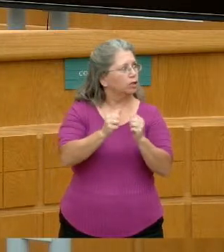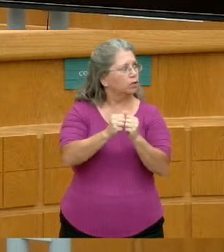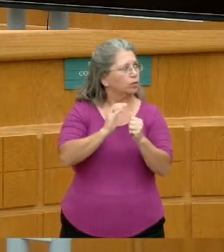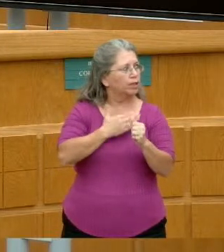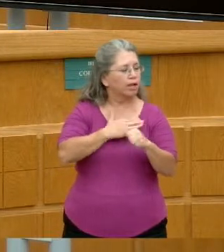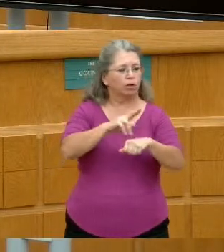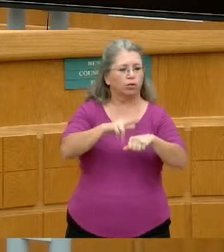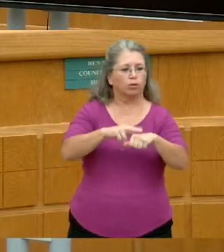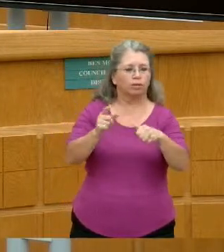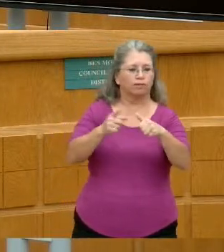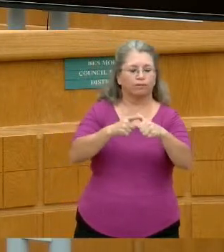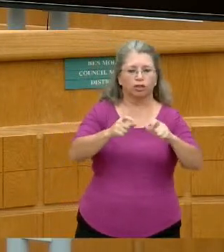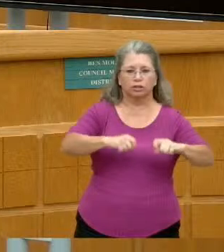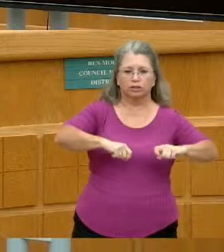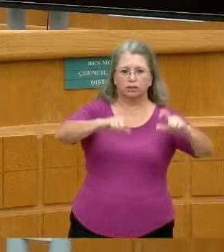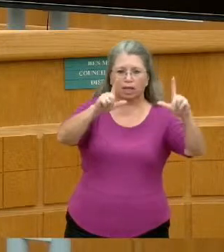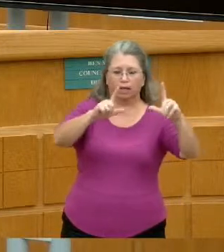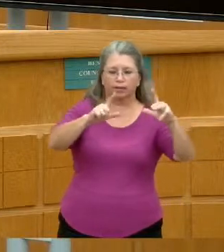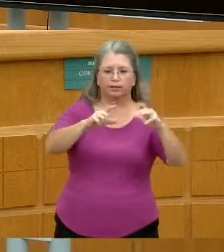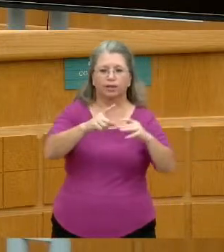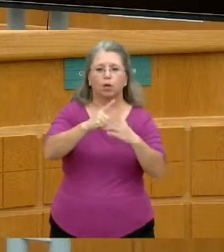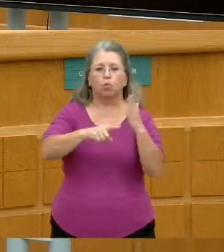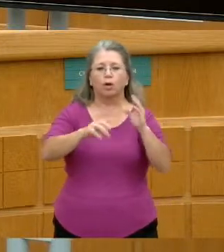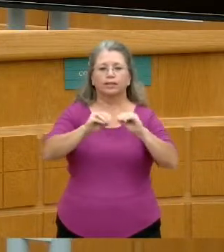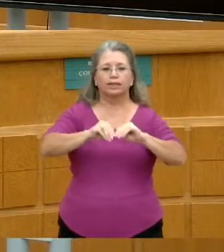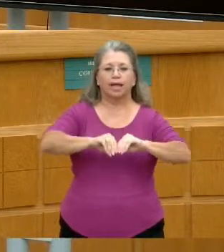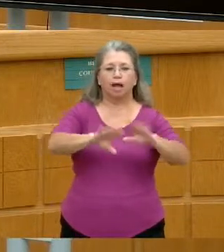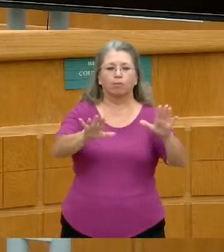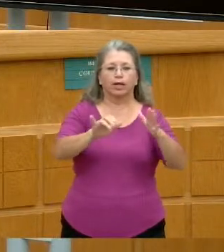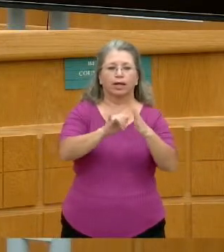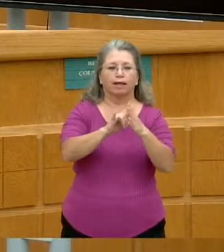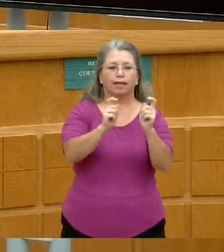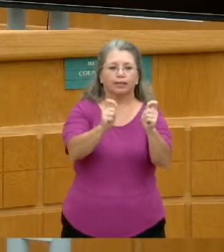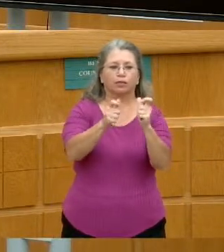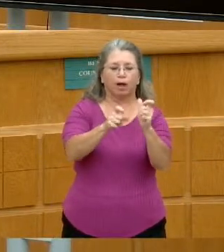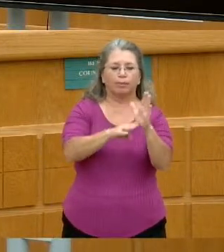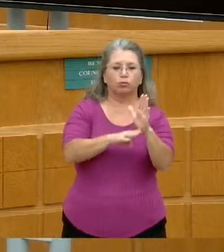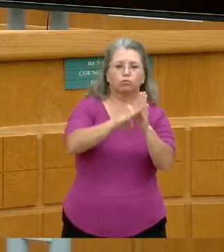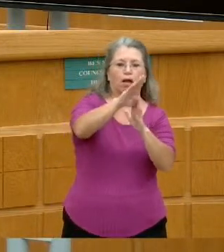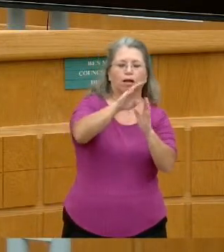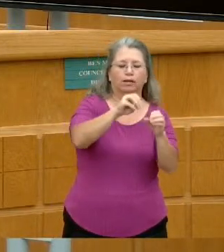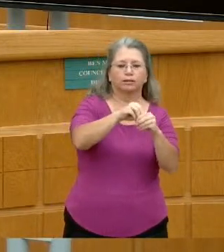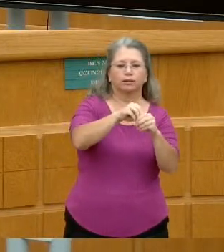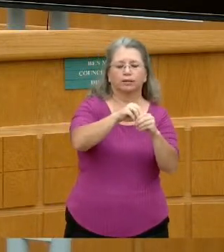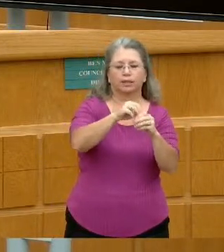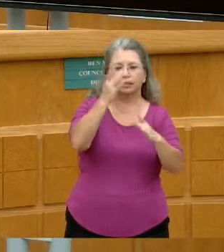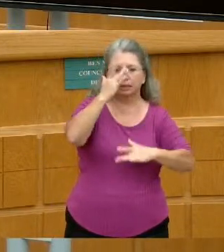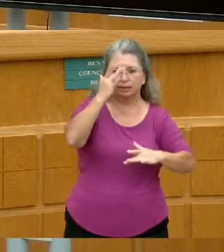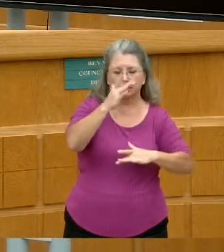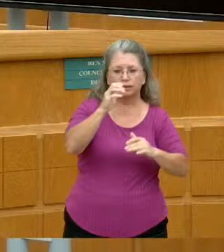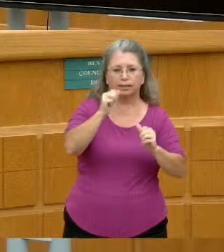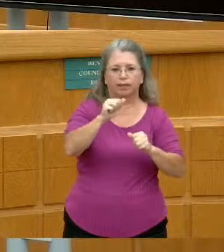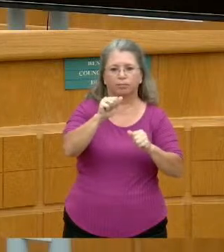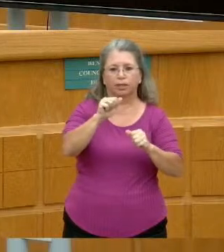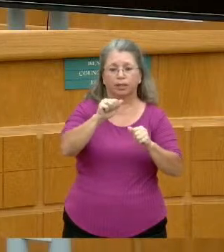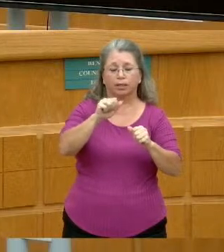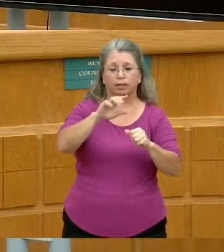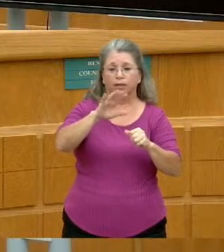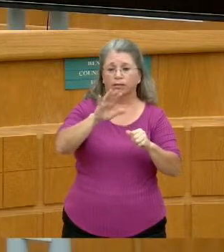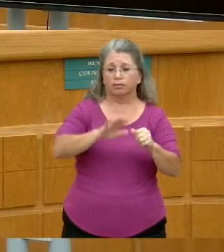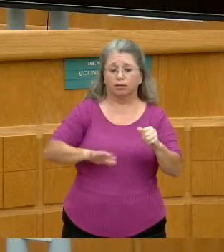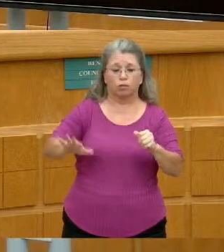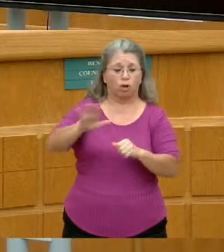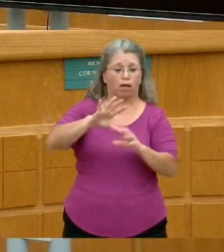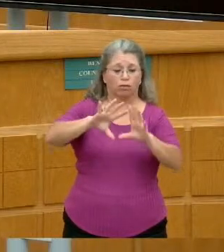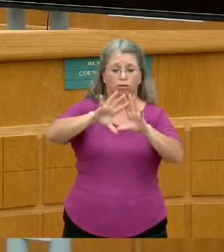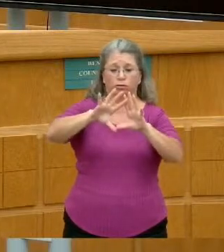here recently with what's an outbreak. It's simply a rapid rise in the occurrence of disease. It can be around the whole world, like what we're experiencing right